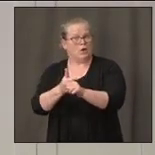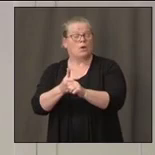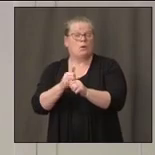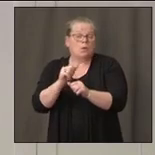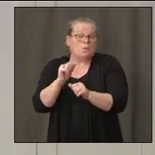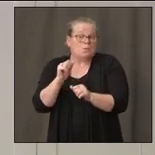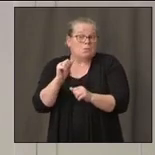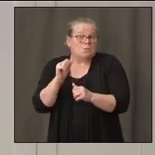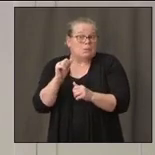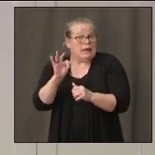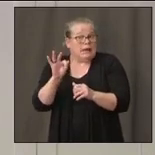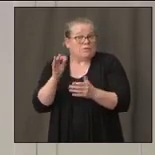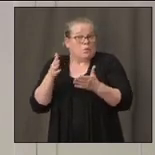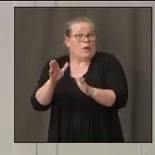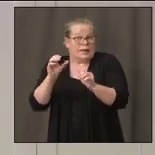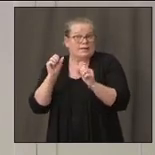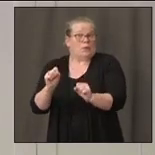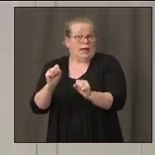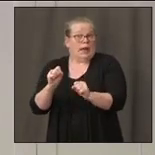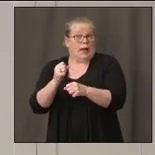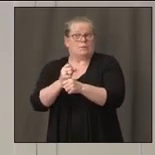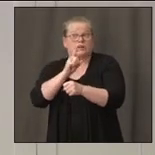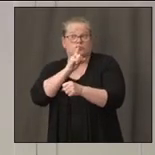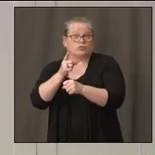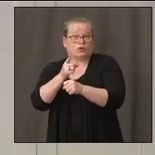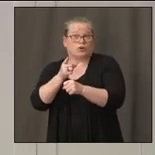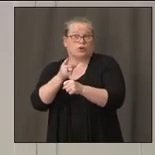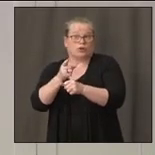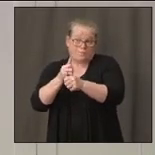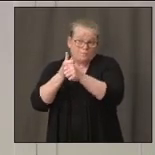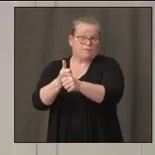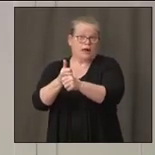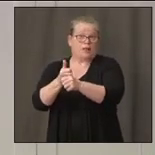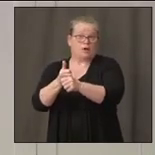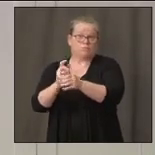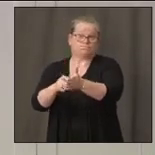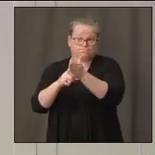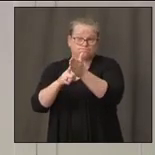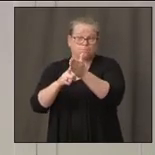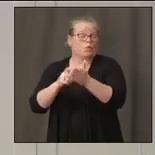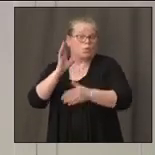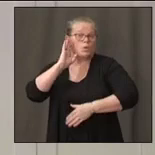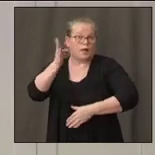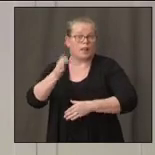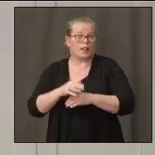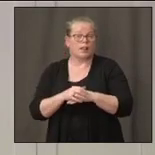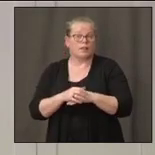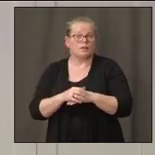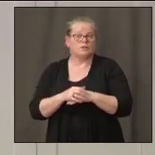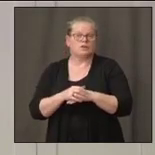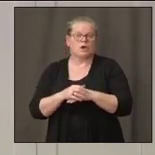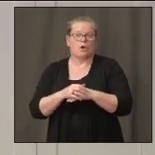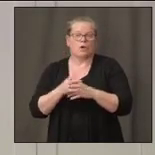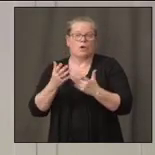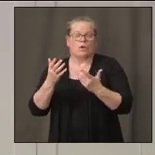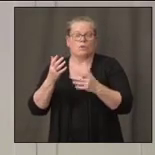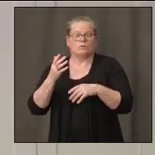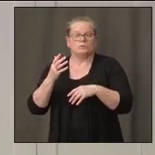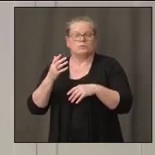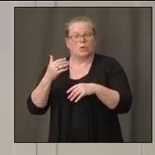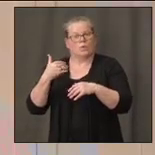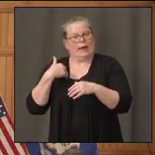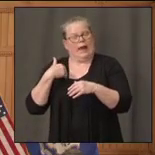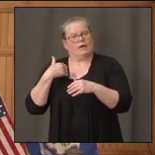can enforce, we will. And the health department has actually a lot of power right now to enforce non-compliance.